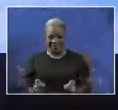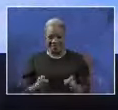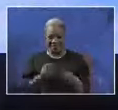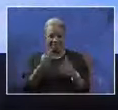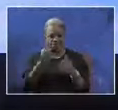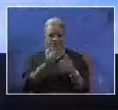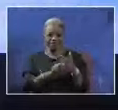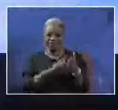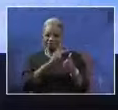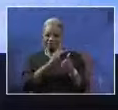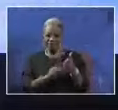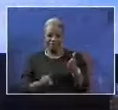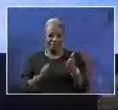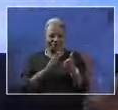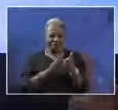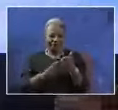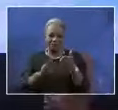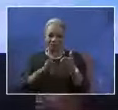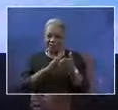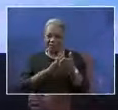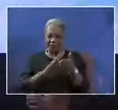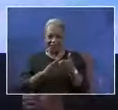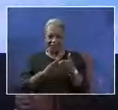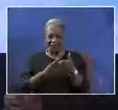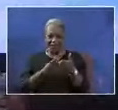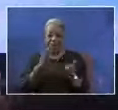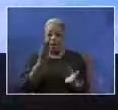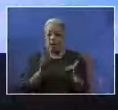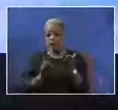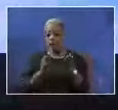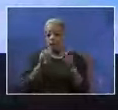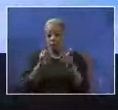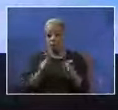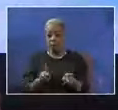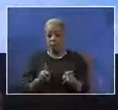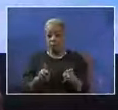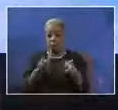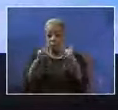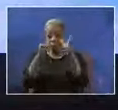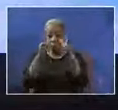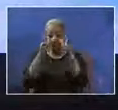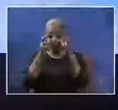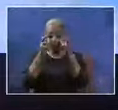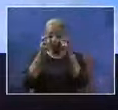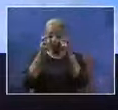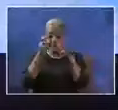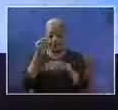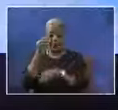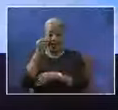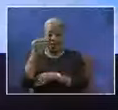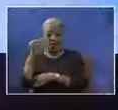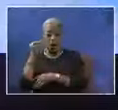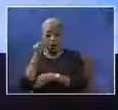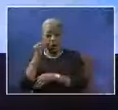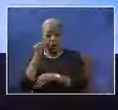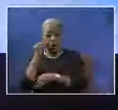And if there's someone here, oh God, who's listening, someone at home, wherever they may be, is listening to this word, and they